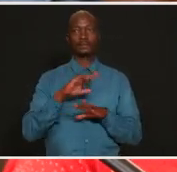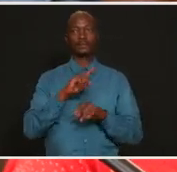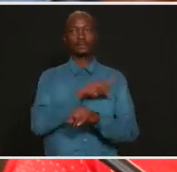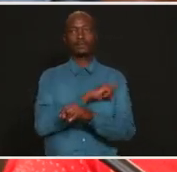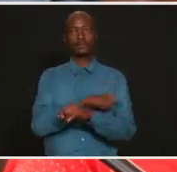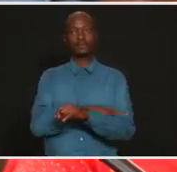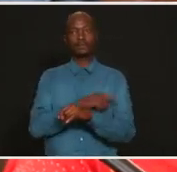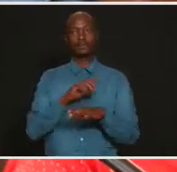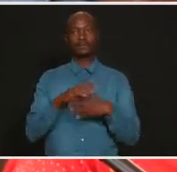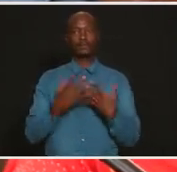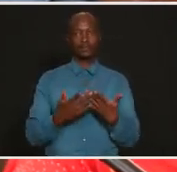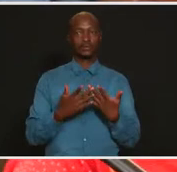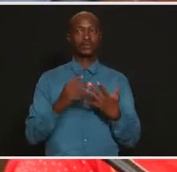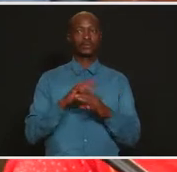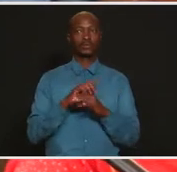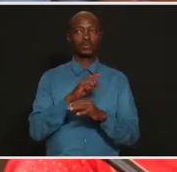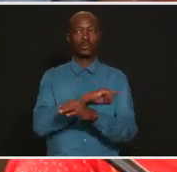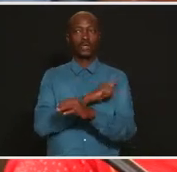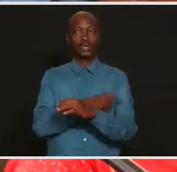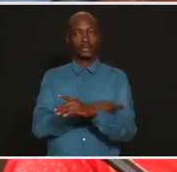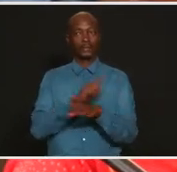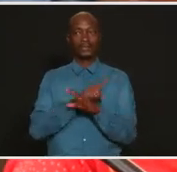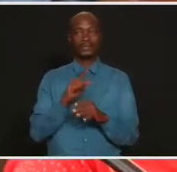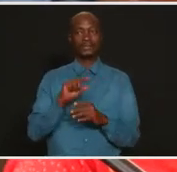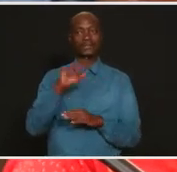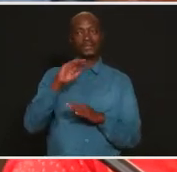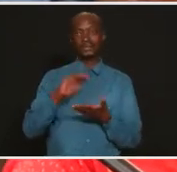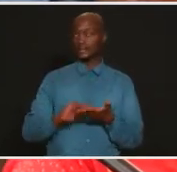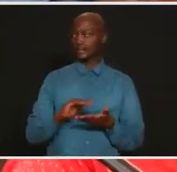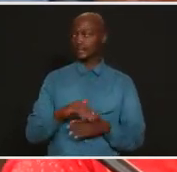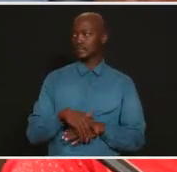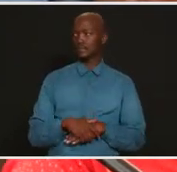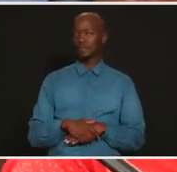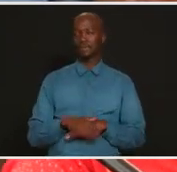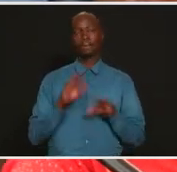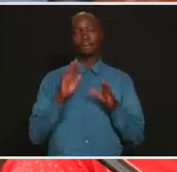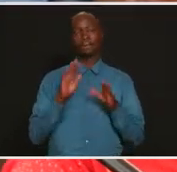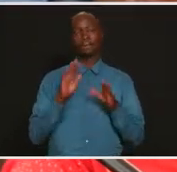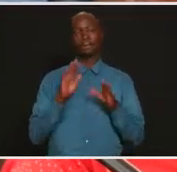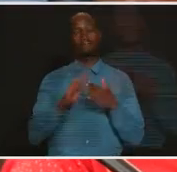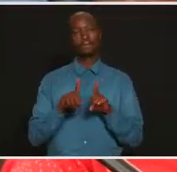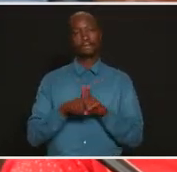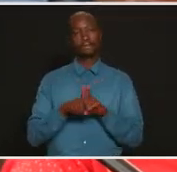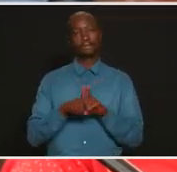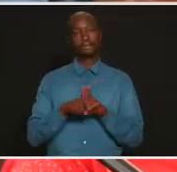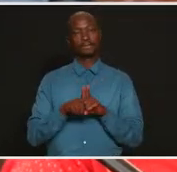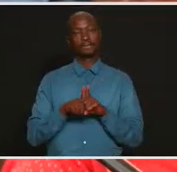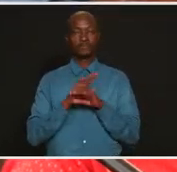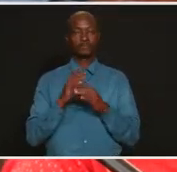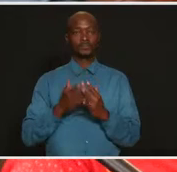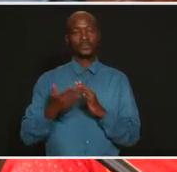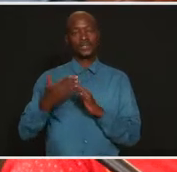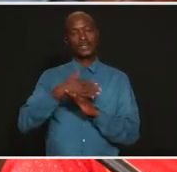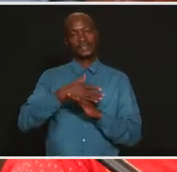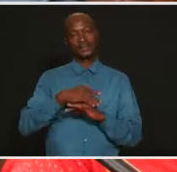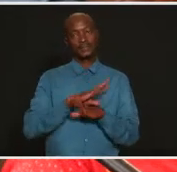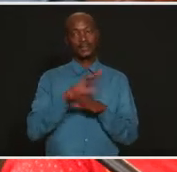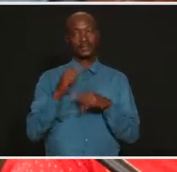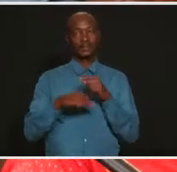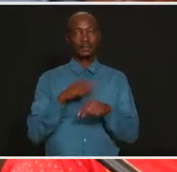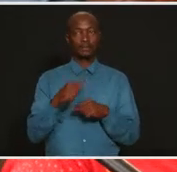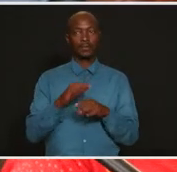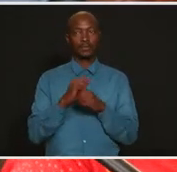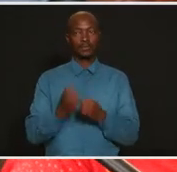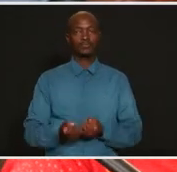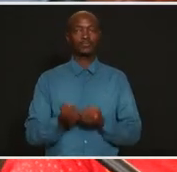where capacity is inadequate and also intervening in terms of